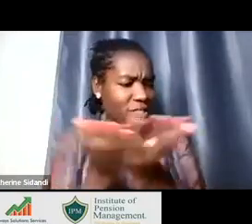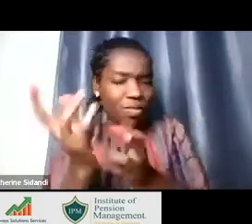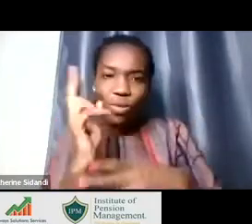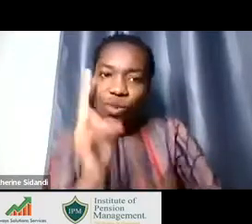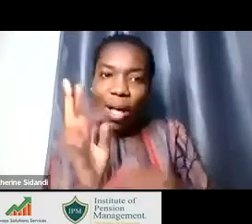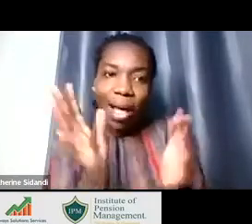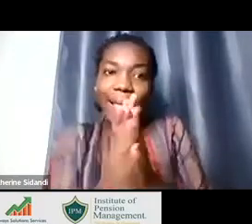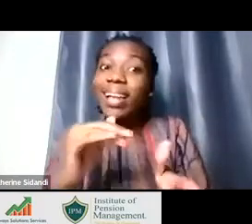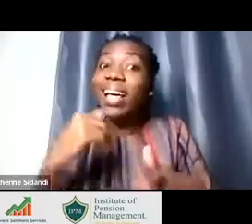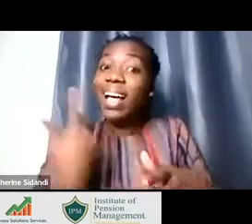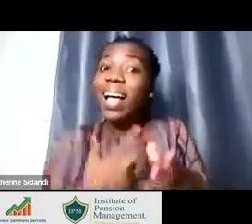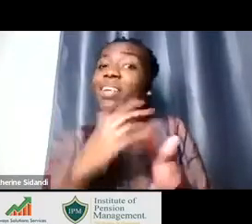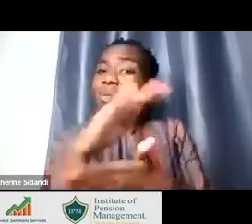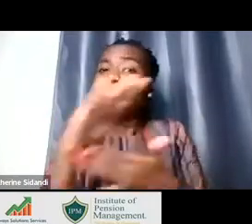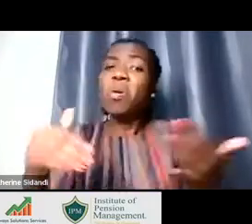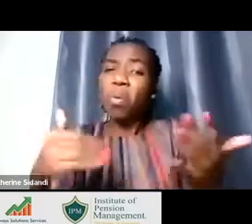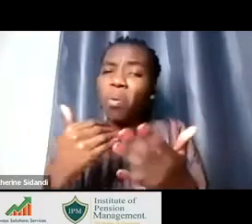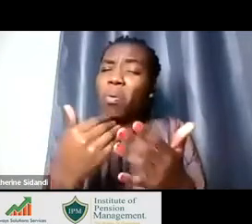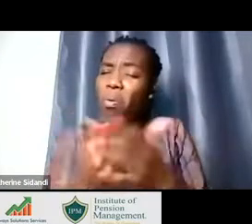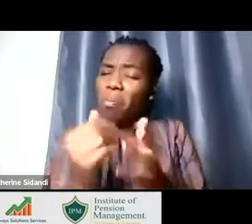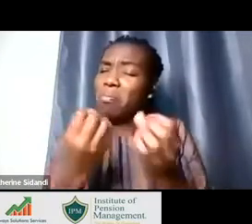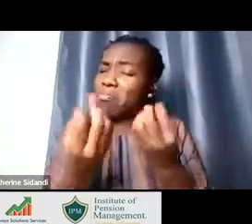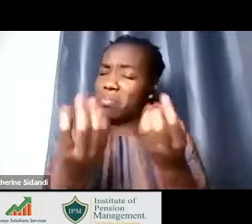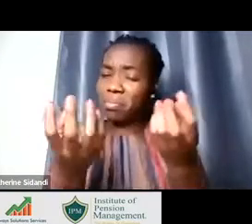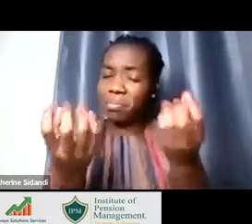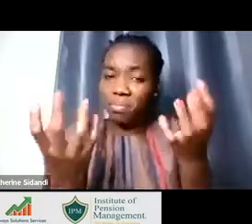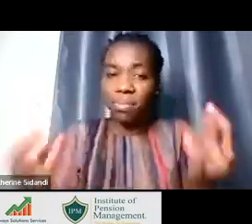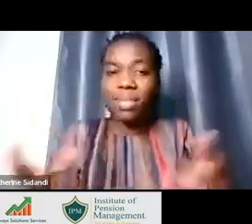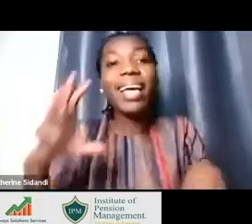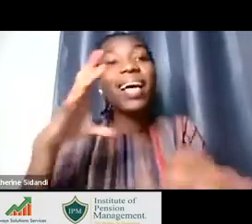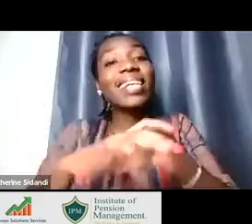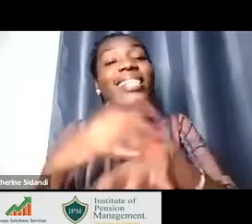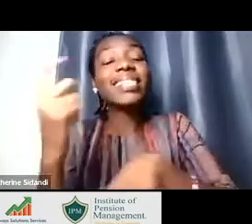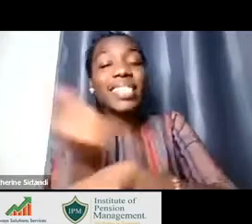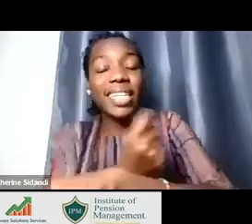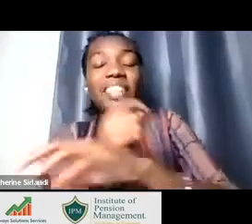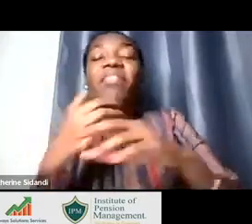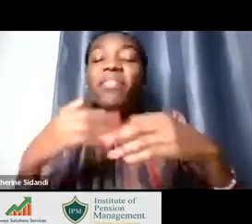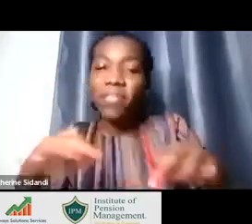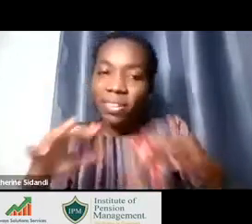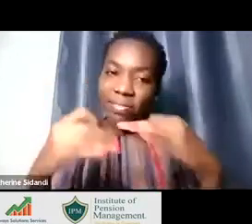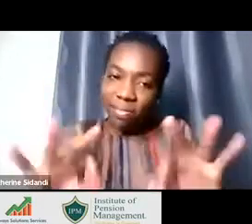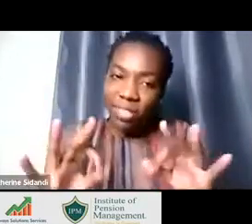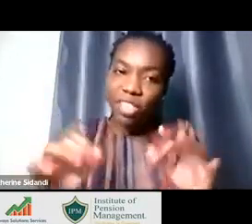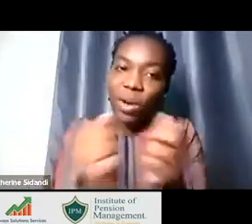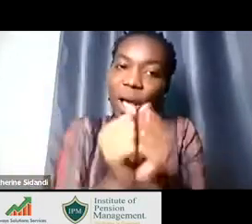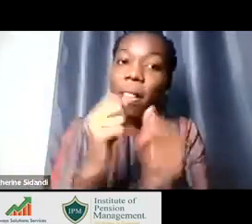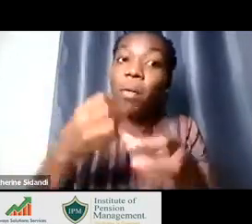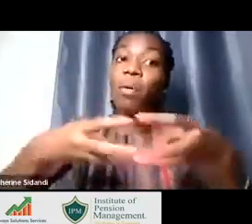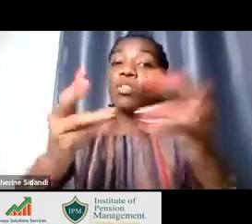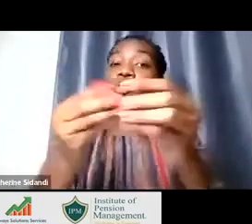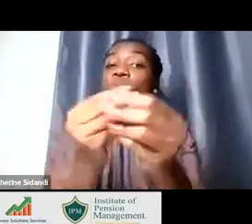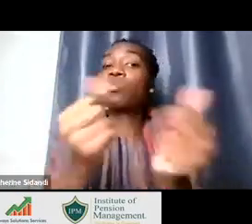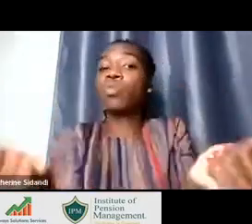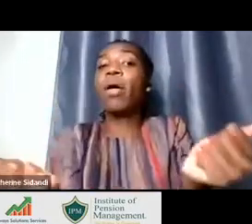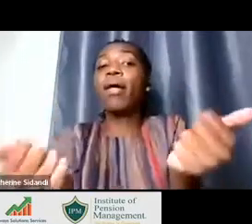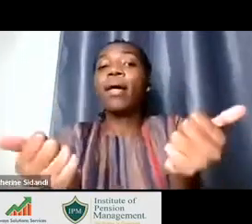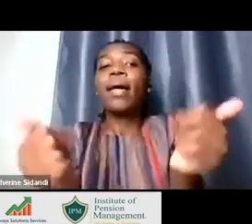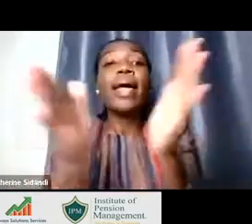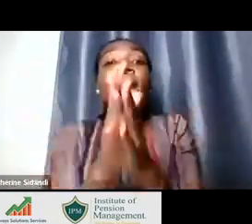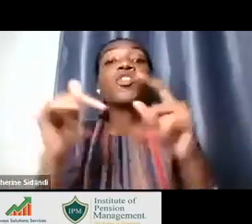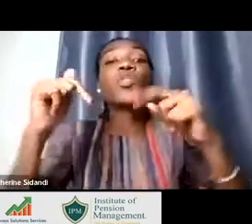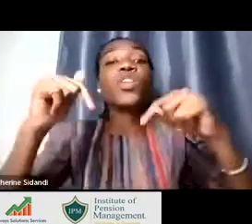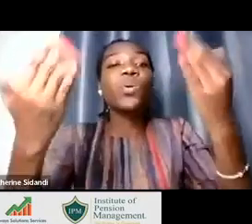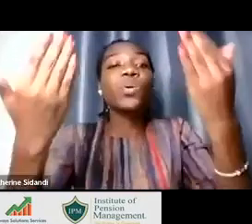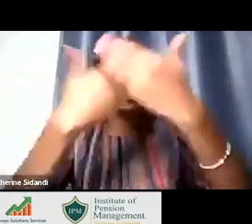us probably on this call have been fortunate enough to train with Pathway Solutions. And tonight we